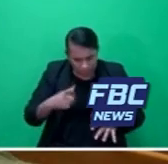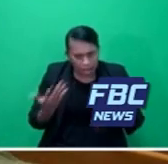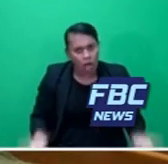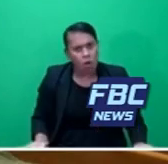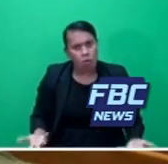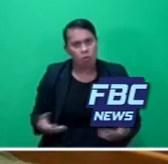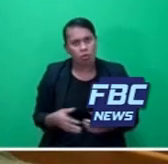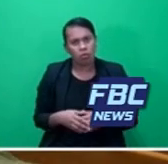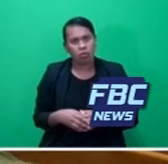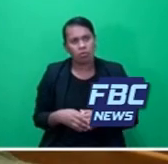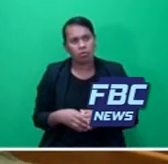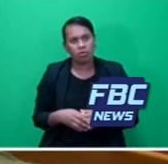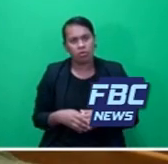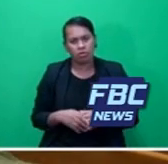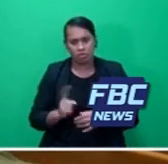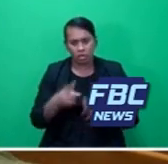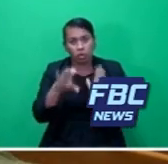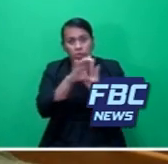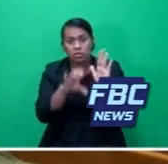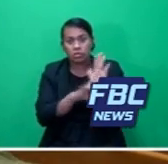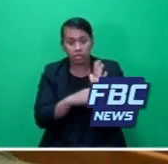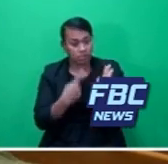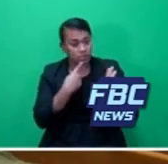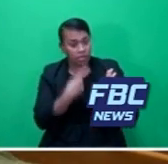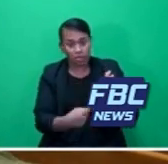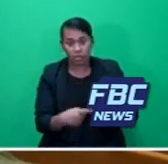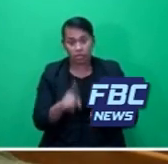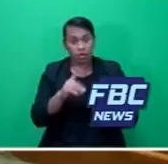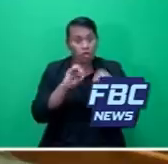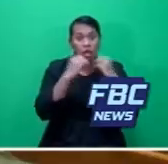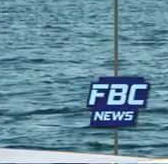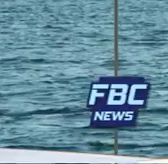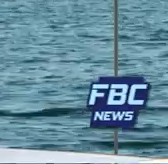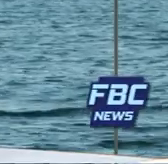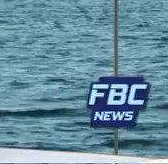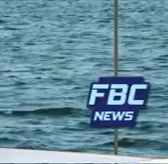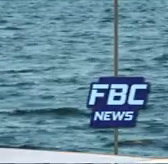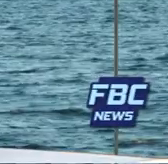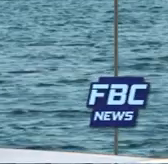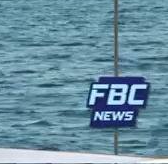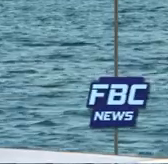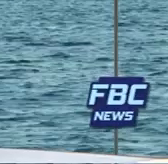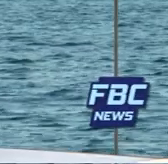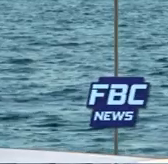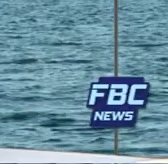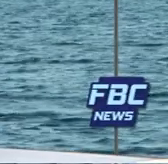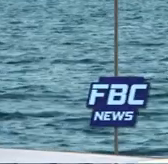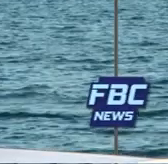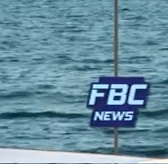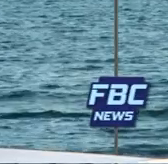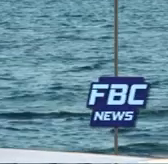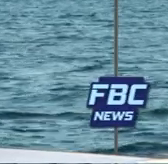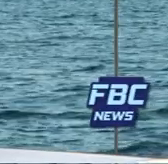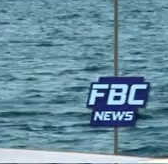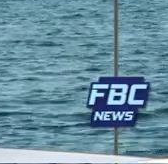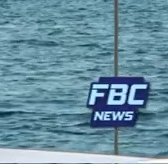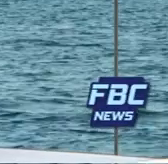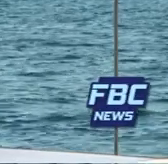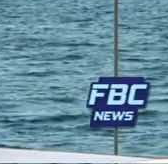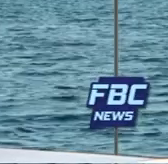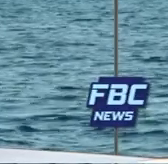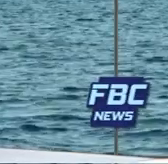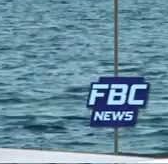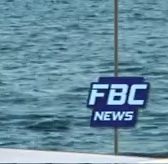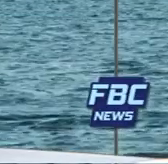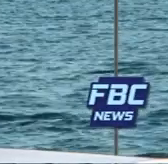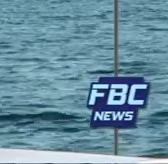The Constitution, the institution, let him free. Opposition leader SITIVENI RABUKA claims a fair